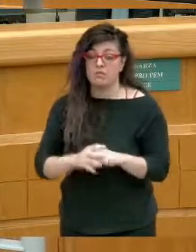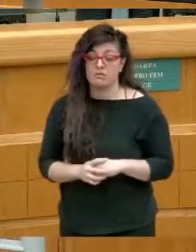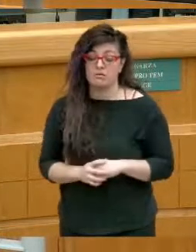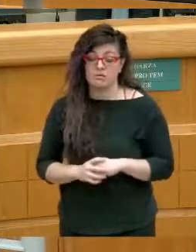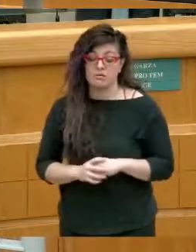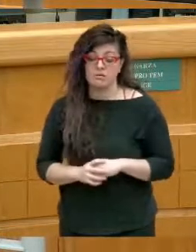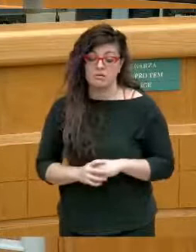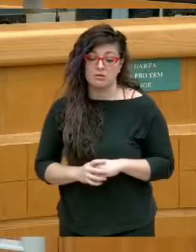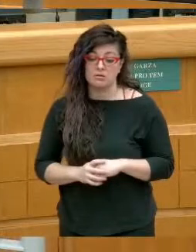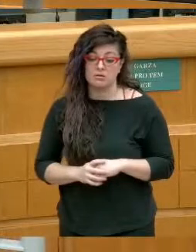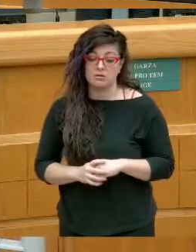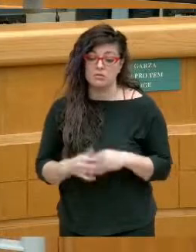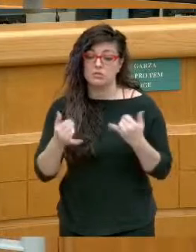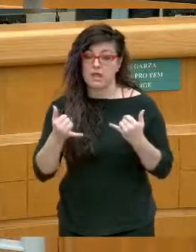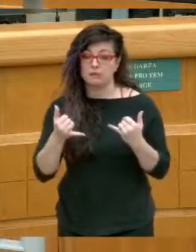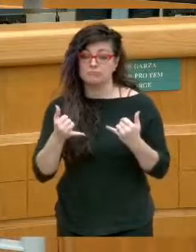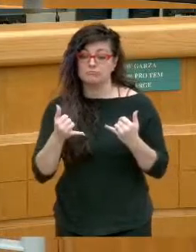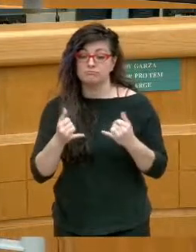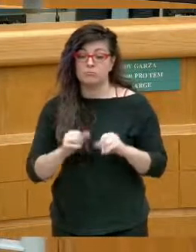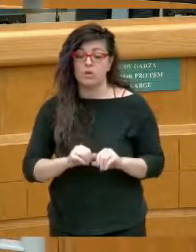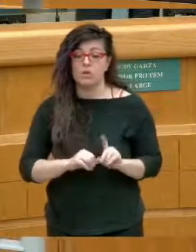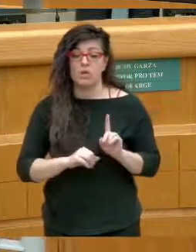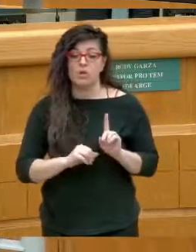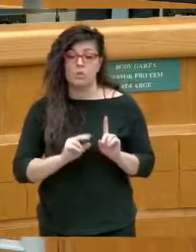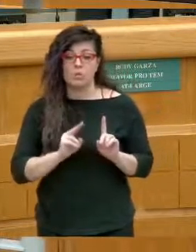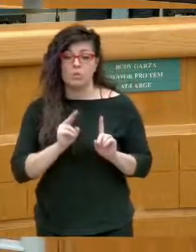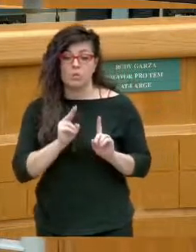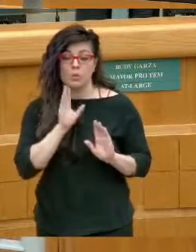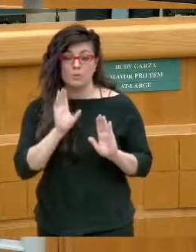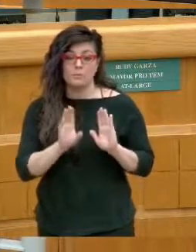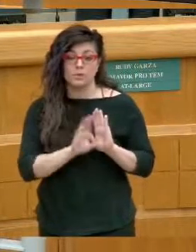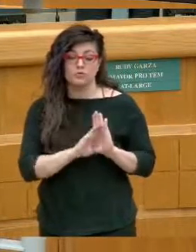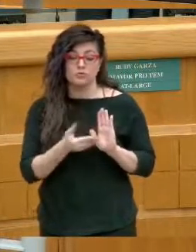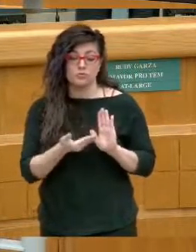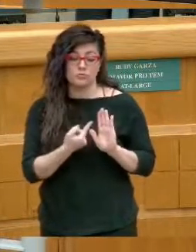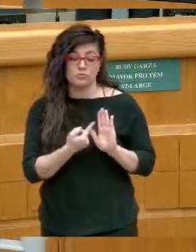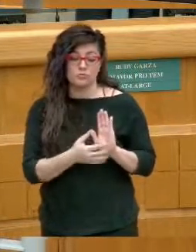Okay, so let's look at our donut here, and